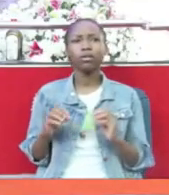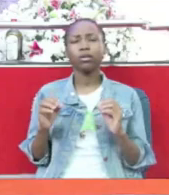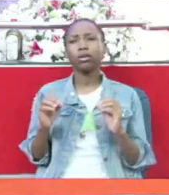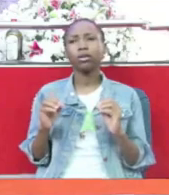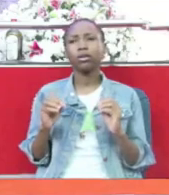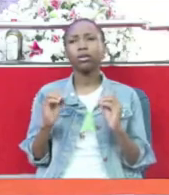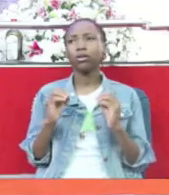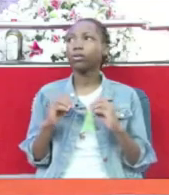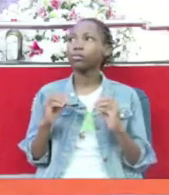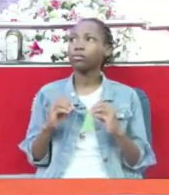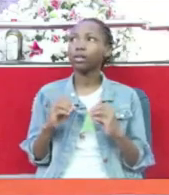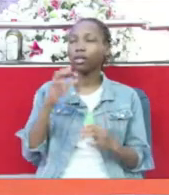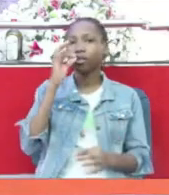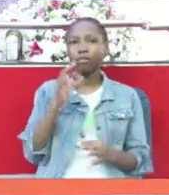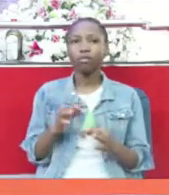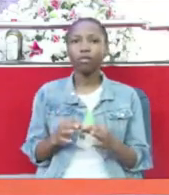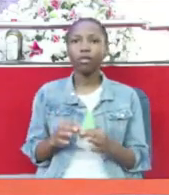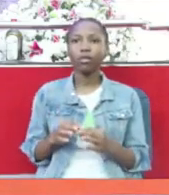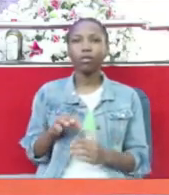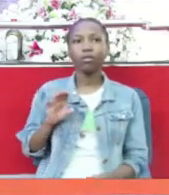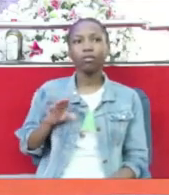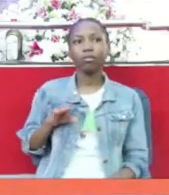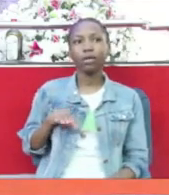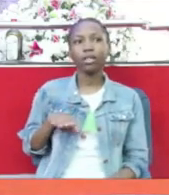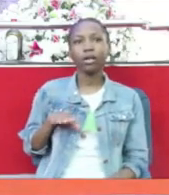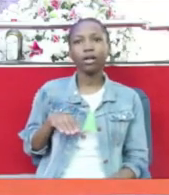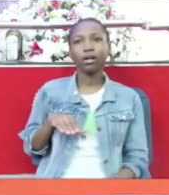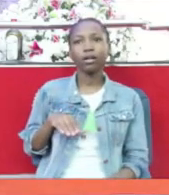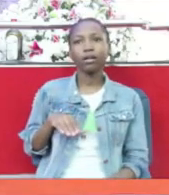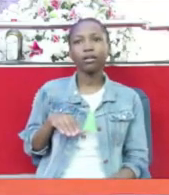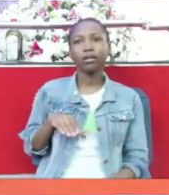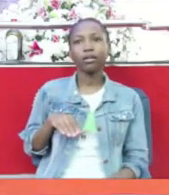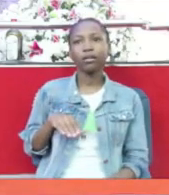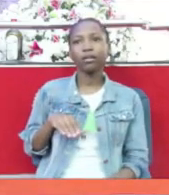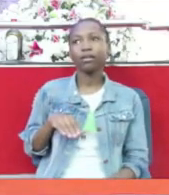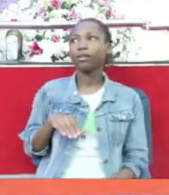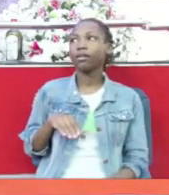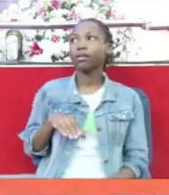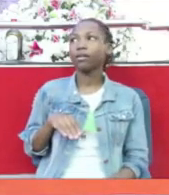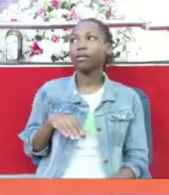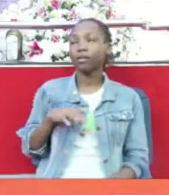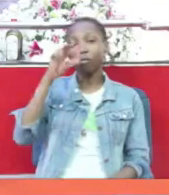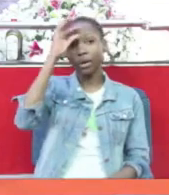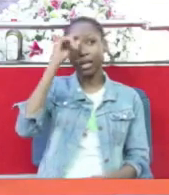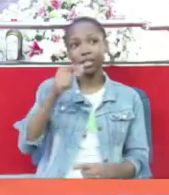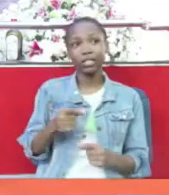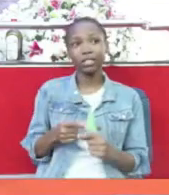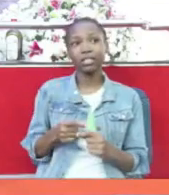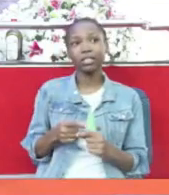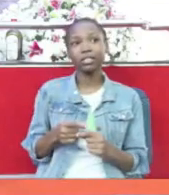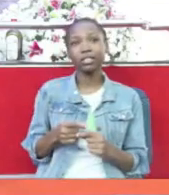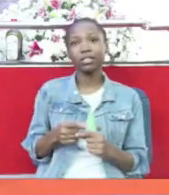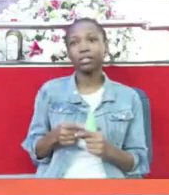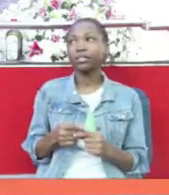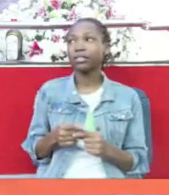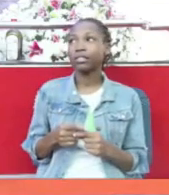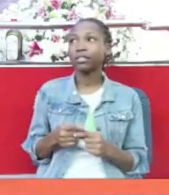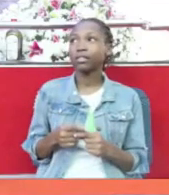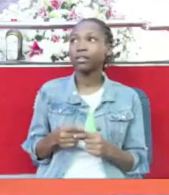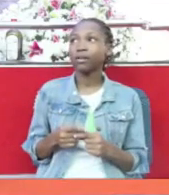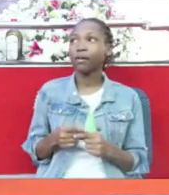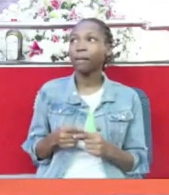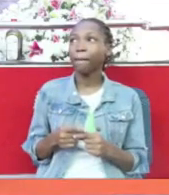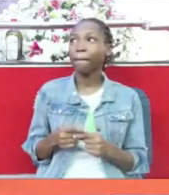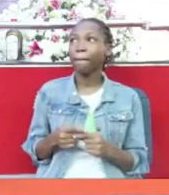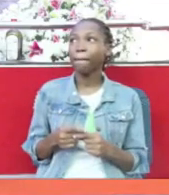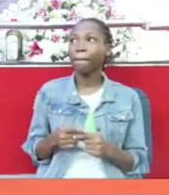baba na mama. Because if that's the way it is, they will have little commitment, little interest. It will mean nothing to them. Kama ni hivyo watahawata kuwa na